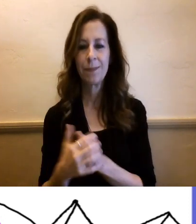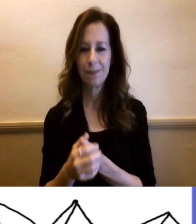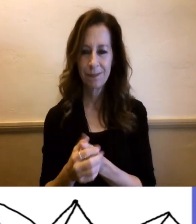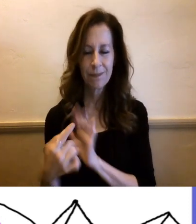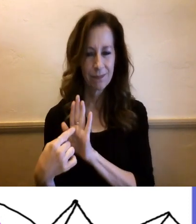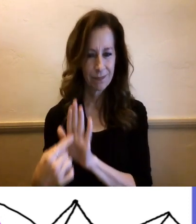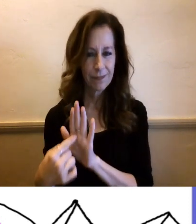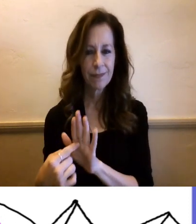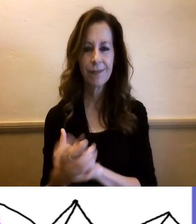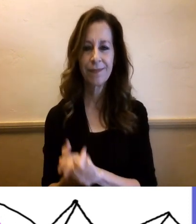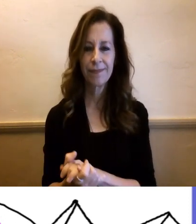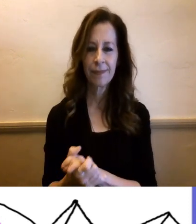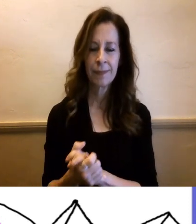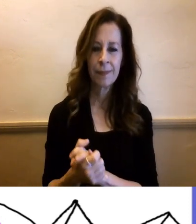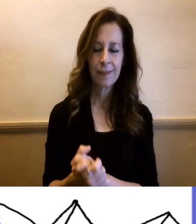one.